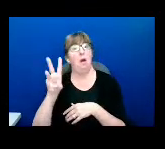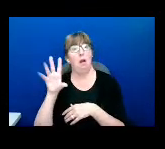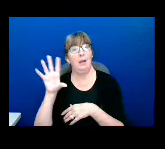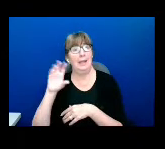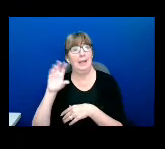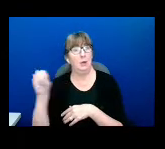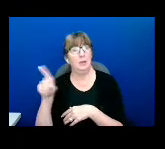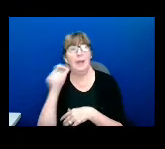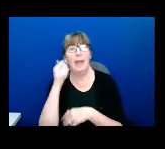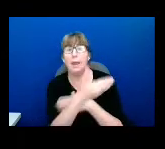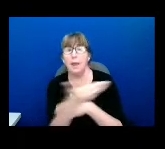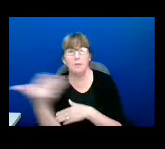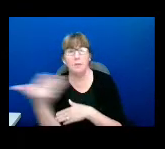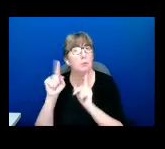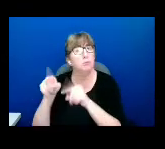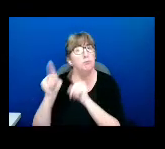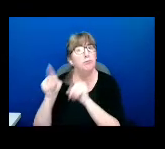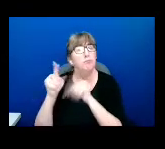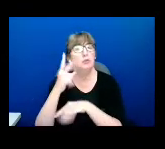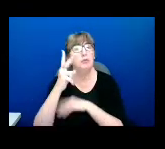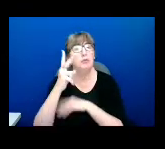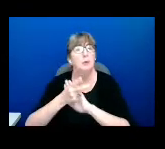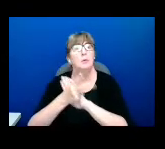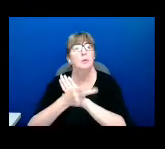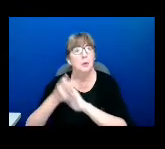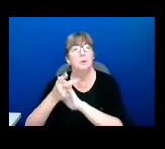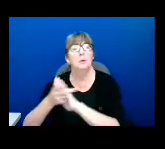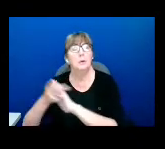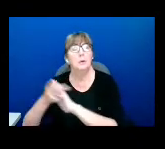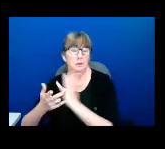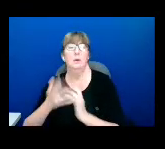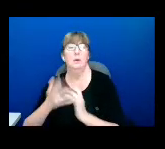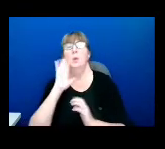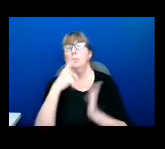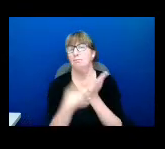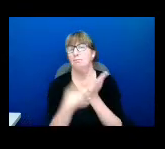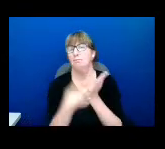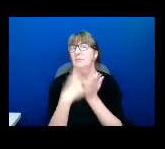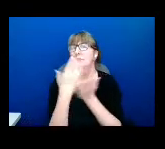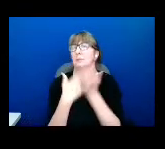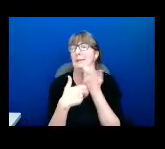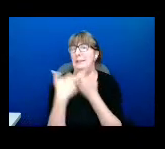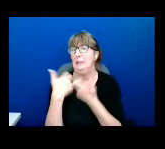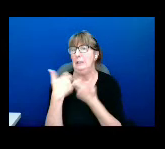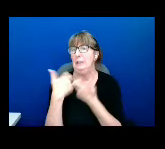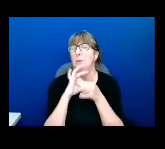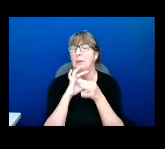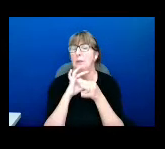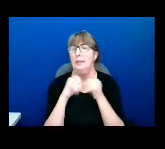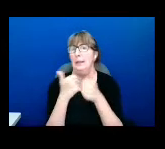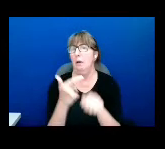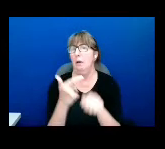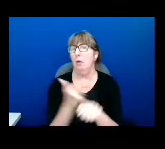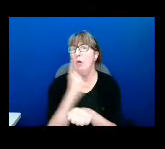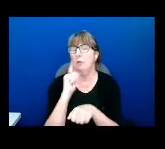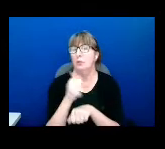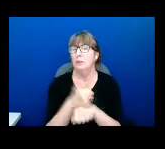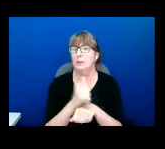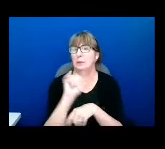block. And again, we're going to talk about some of the issues that relate to how long in setting up job